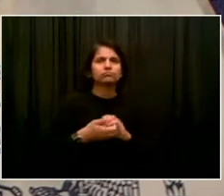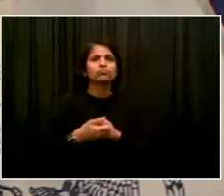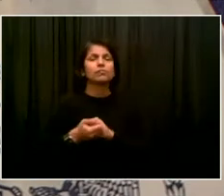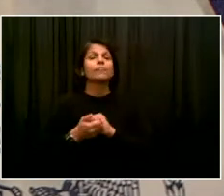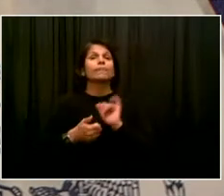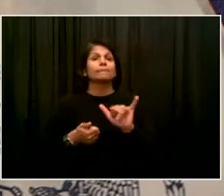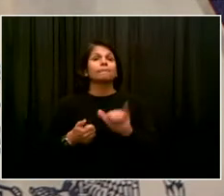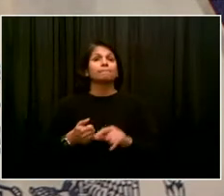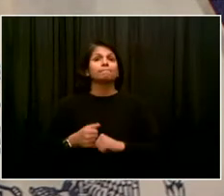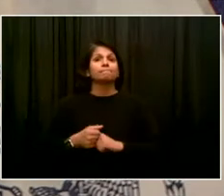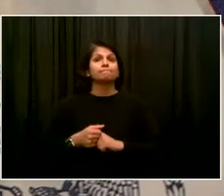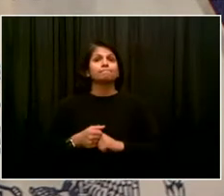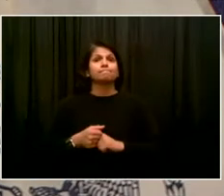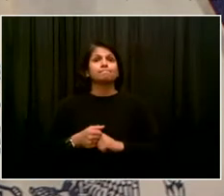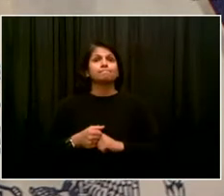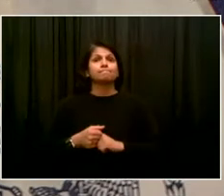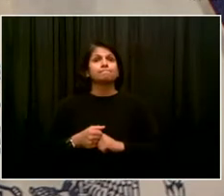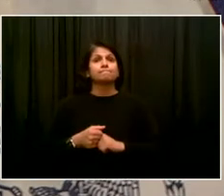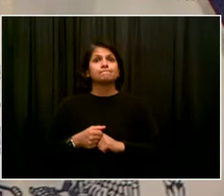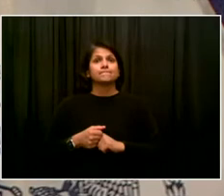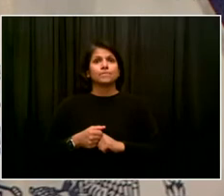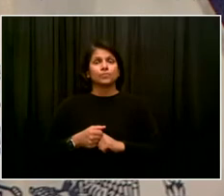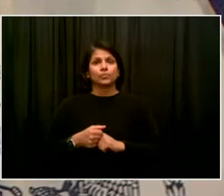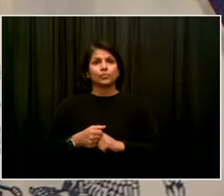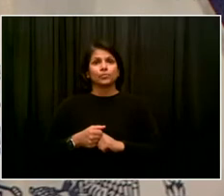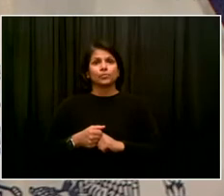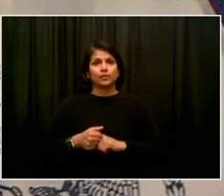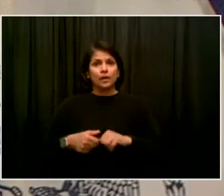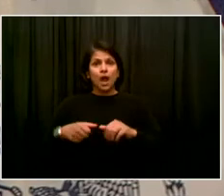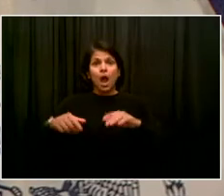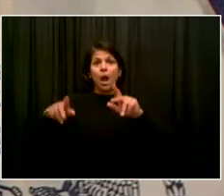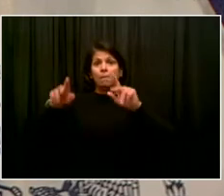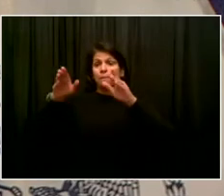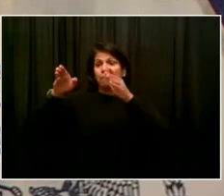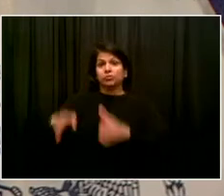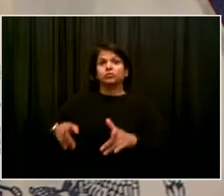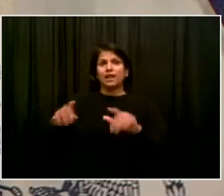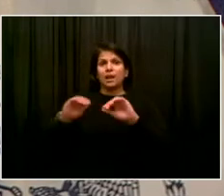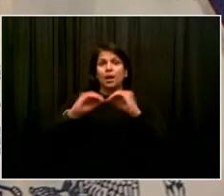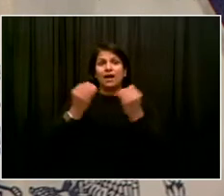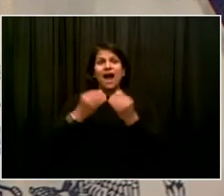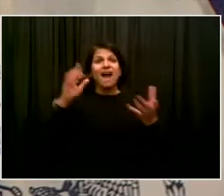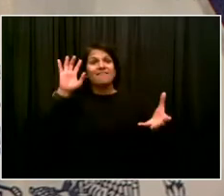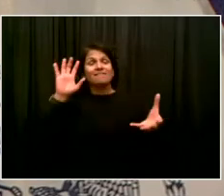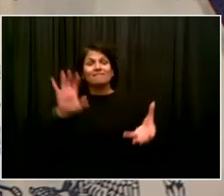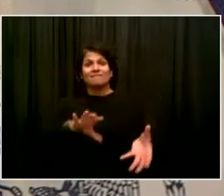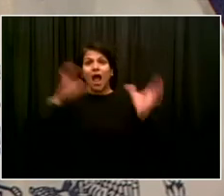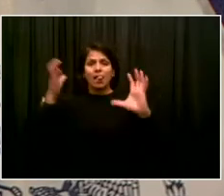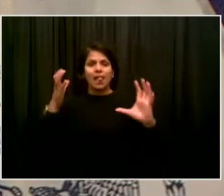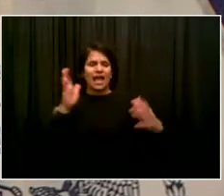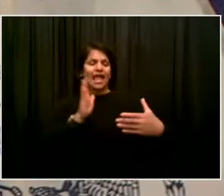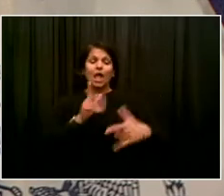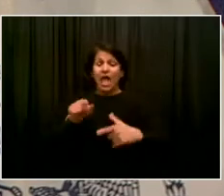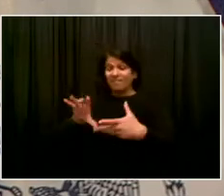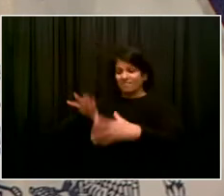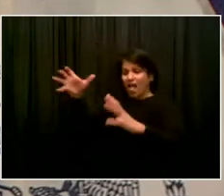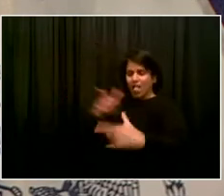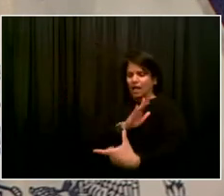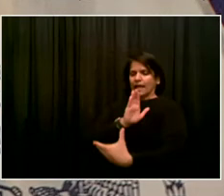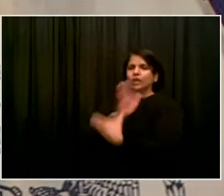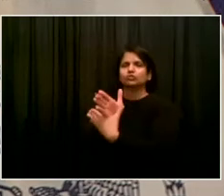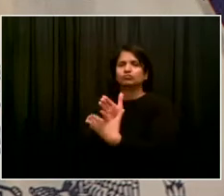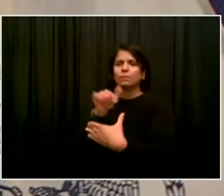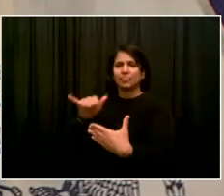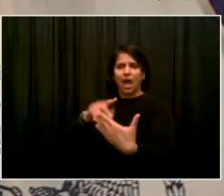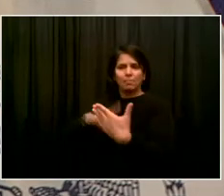is incredibly noble. It's very hard work, it's very powerful work, and it makes a difference. De-escalating conflicts, stopping violence before it